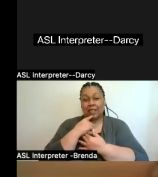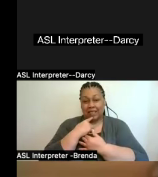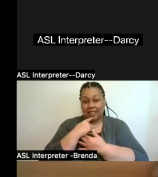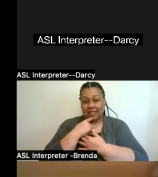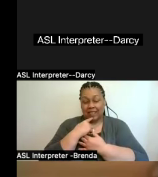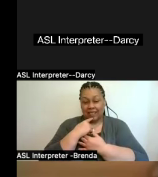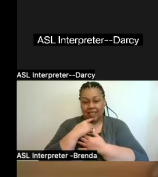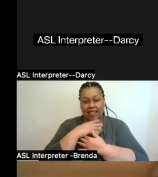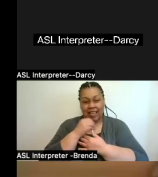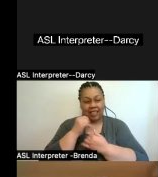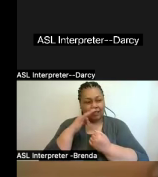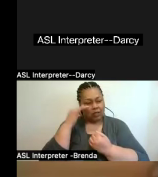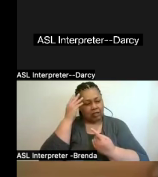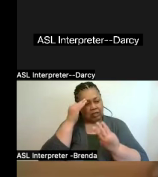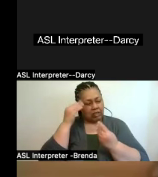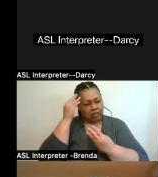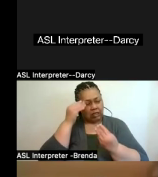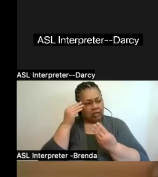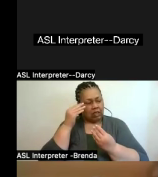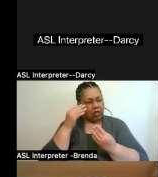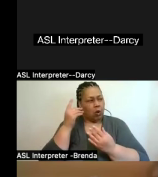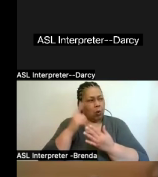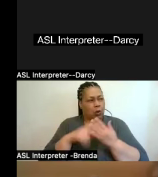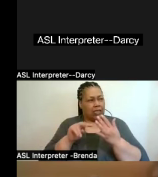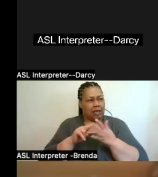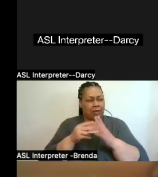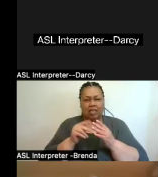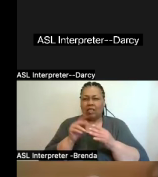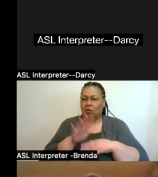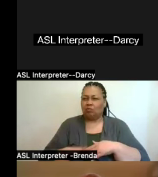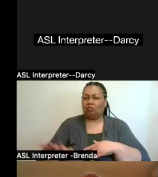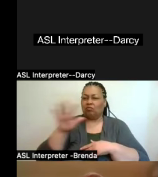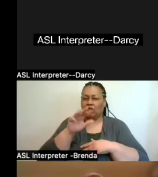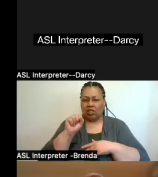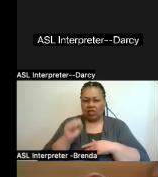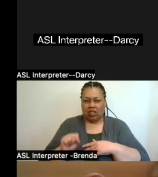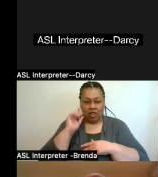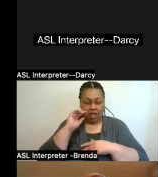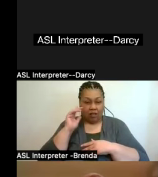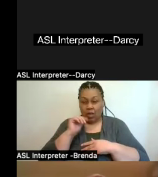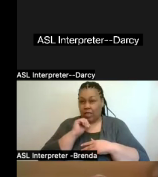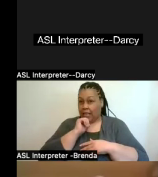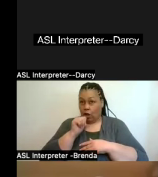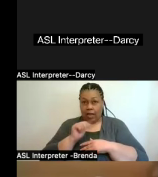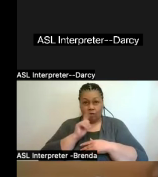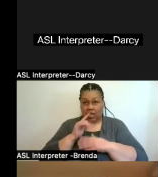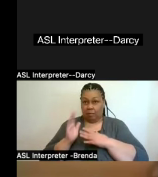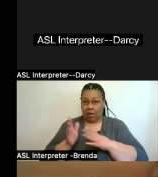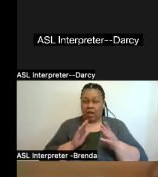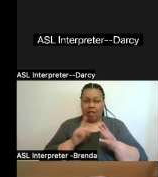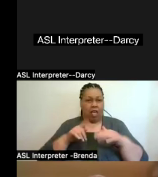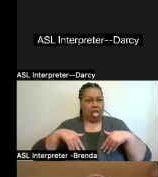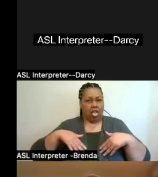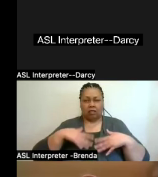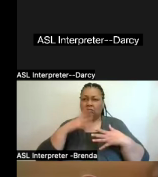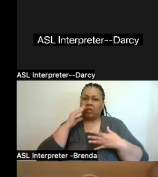if we think about that, what does that mean to the areas throughout Southern California that aren't as prepared? They haven't experienced such a significant